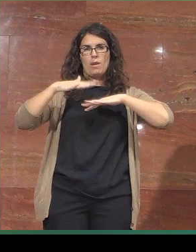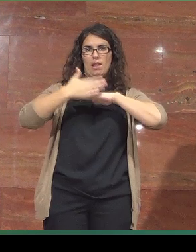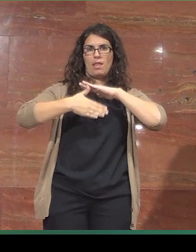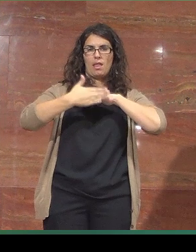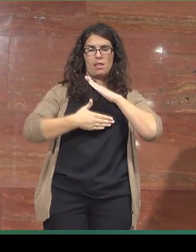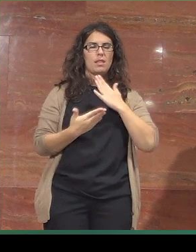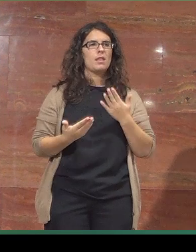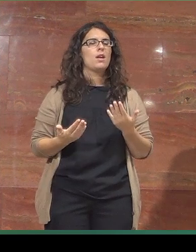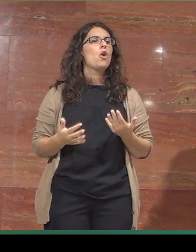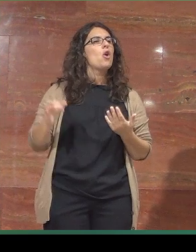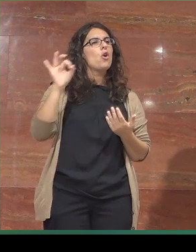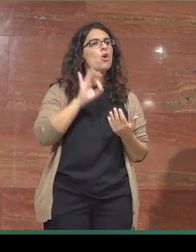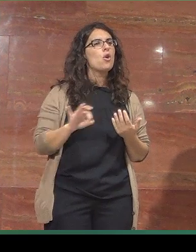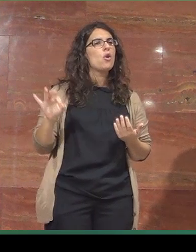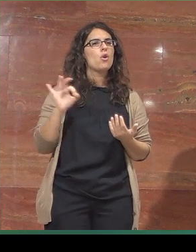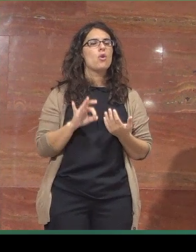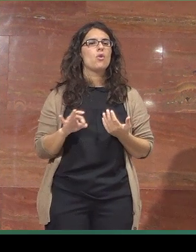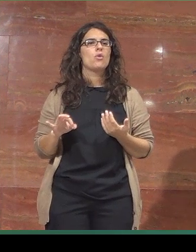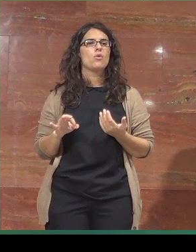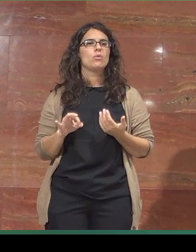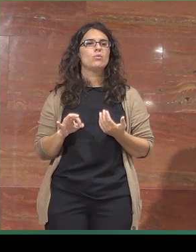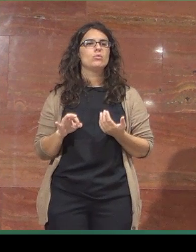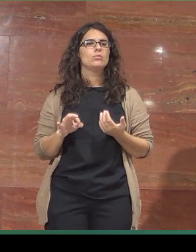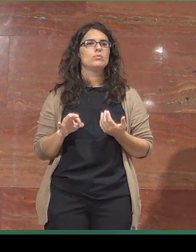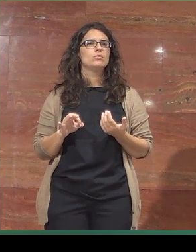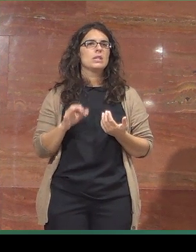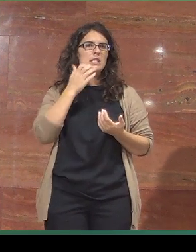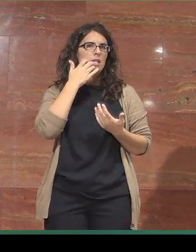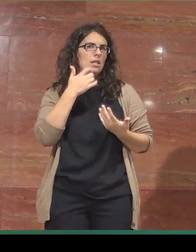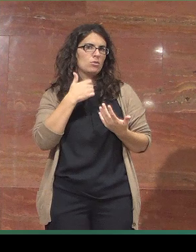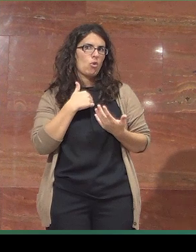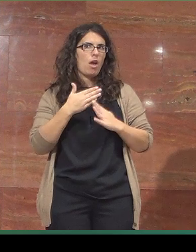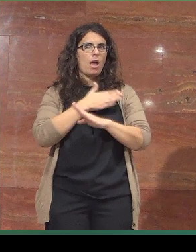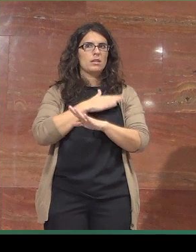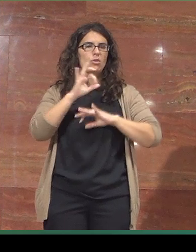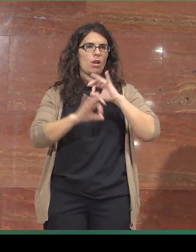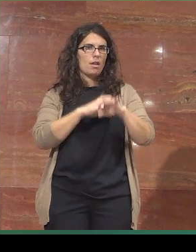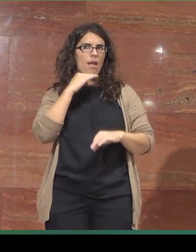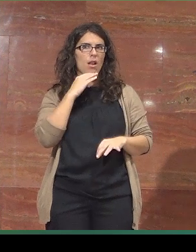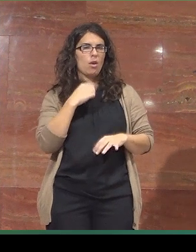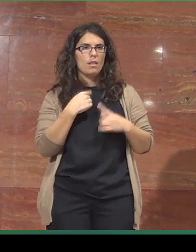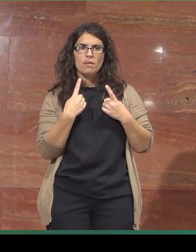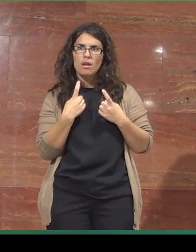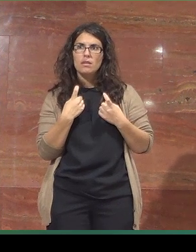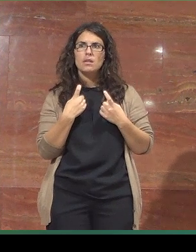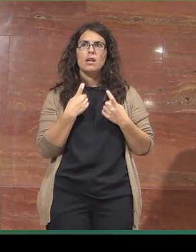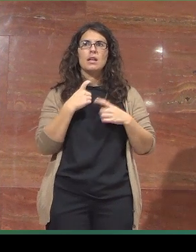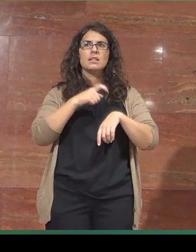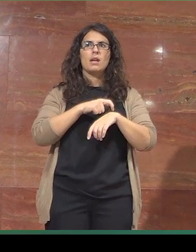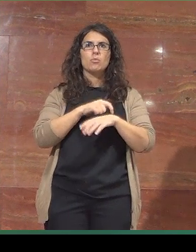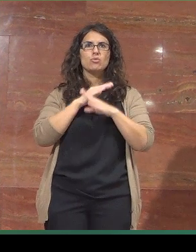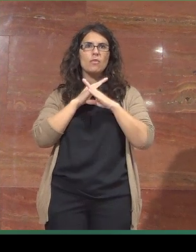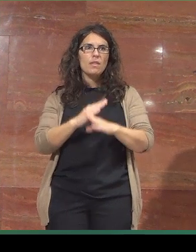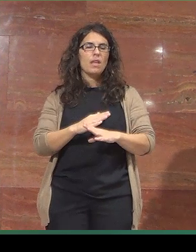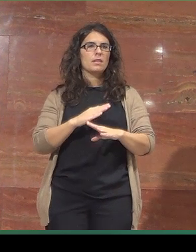have to change the bus from one bus to another? Will there be time to connect? When do the services